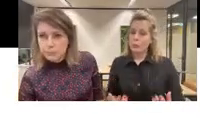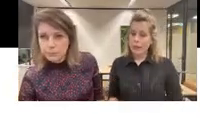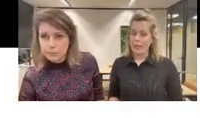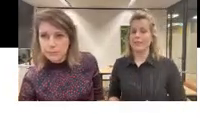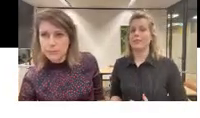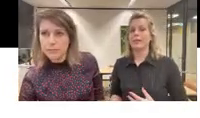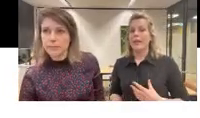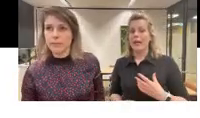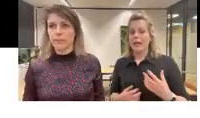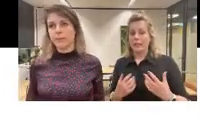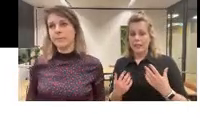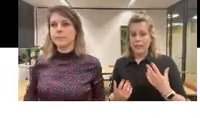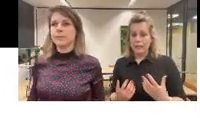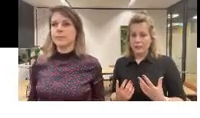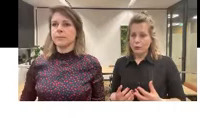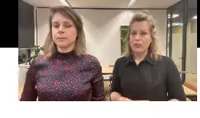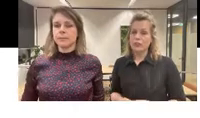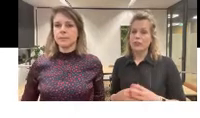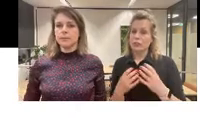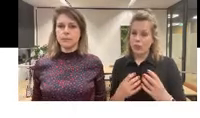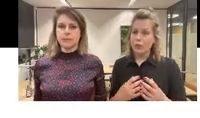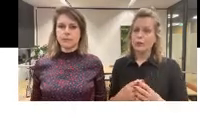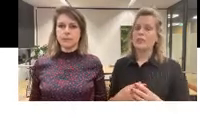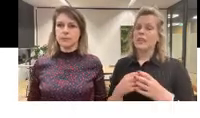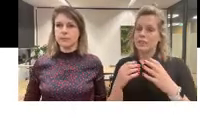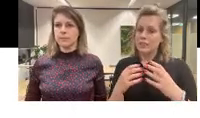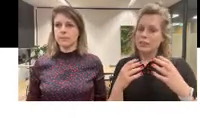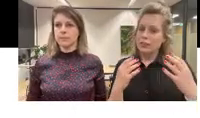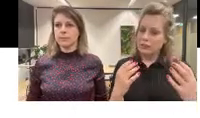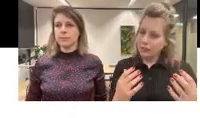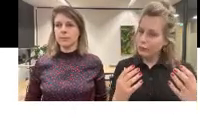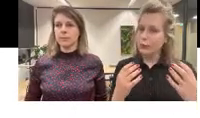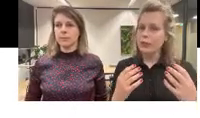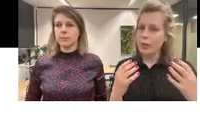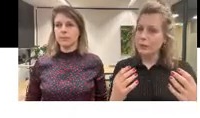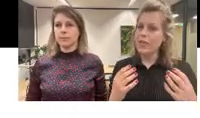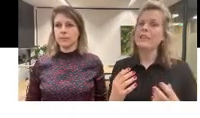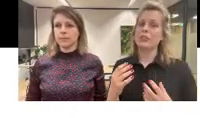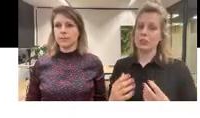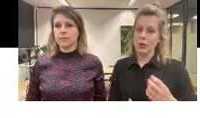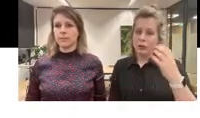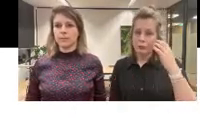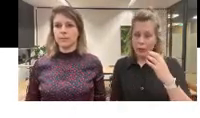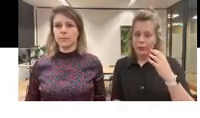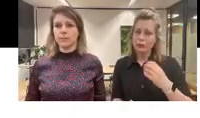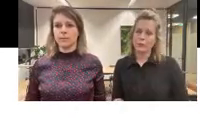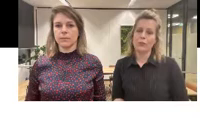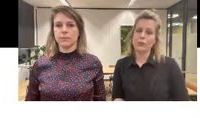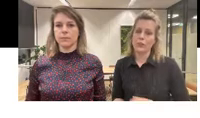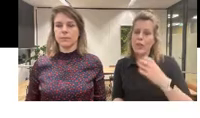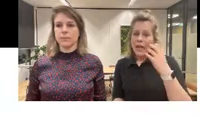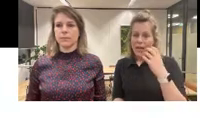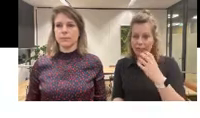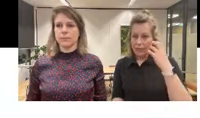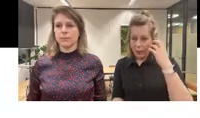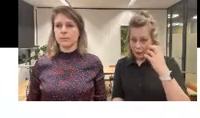were combined. And this research showed the successful combination of prolonged